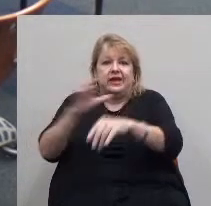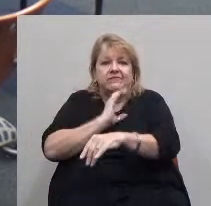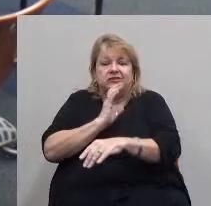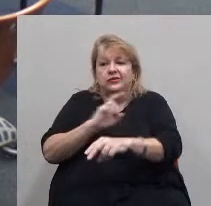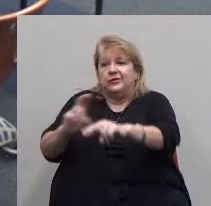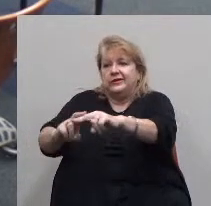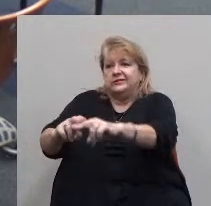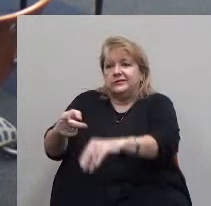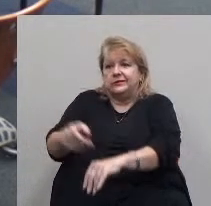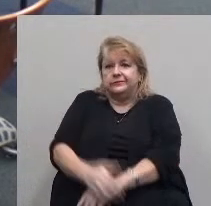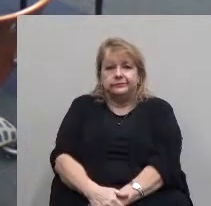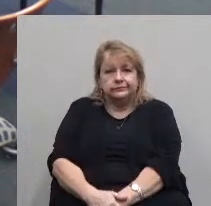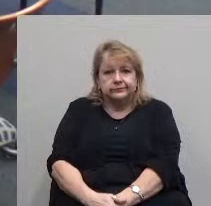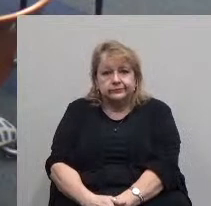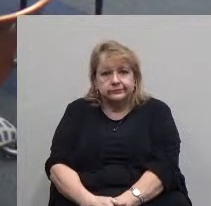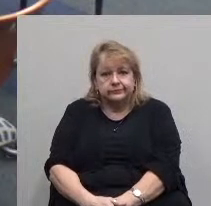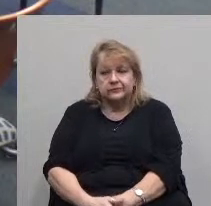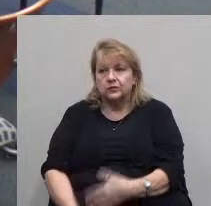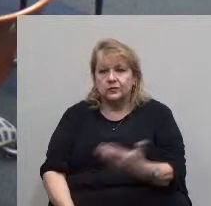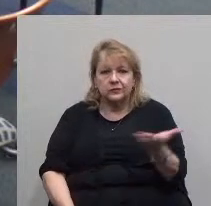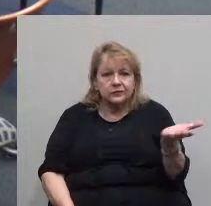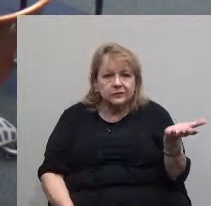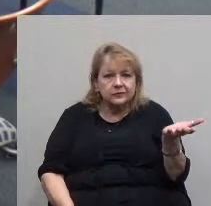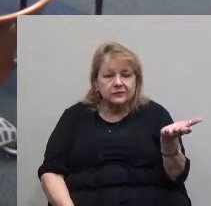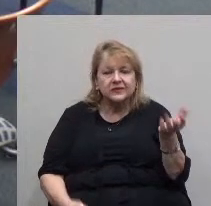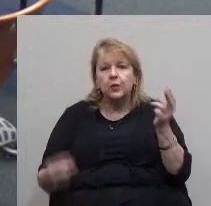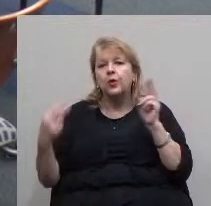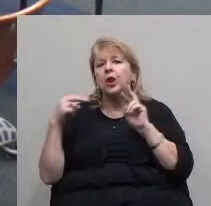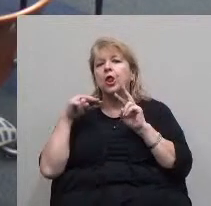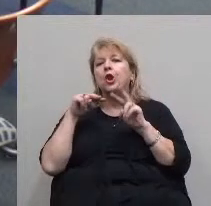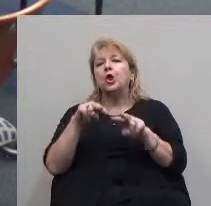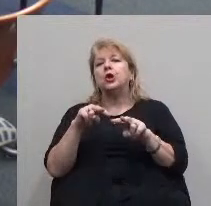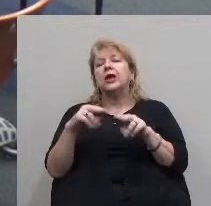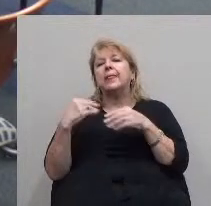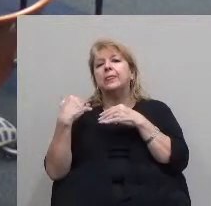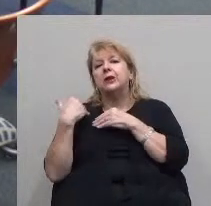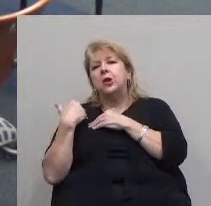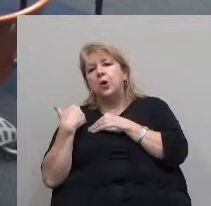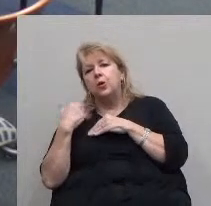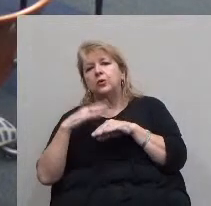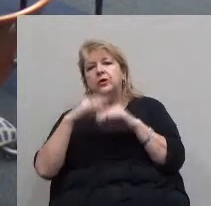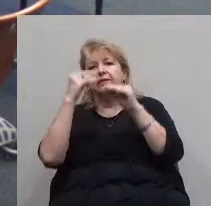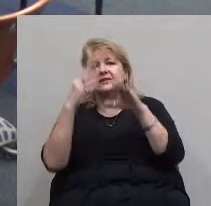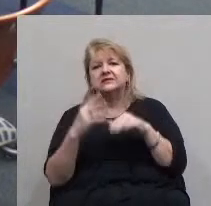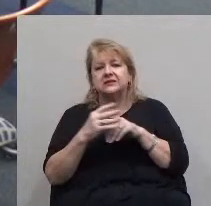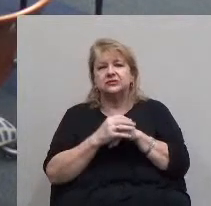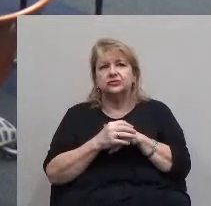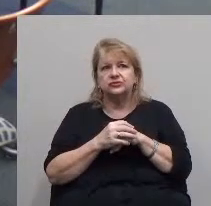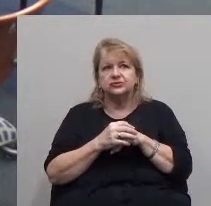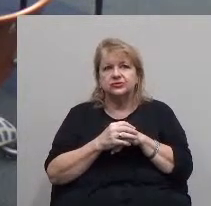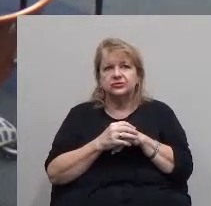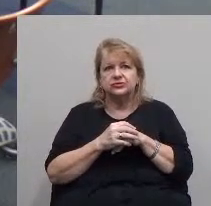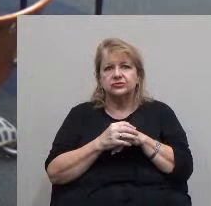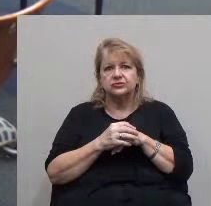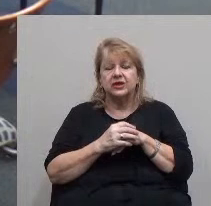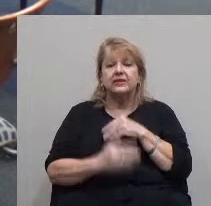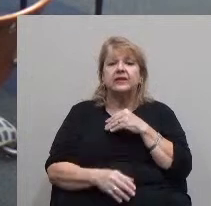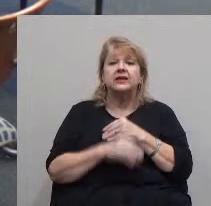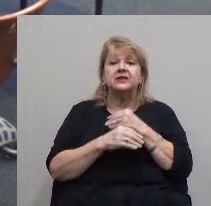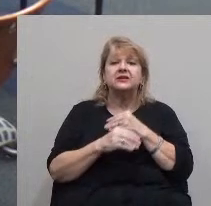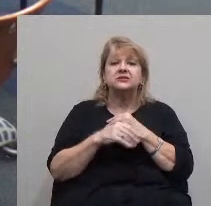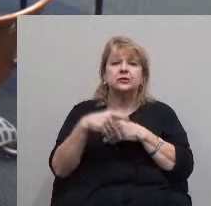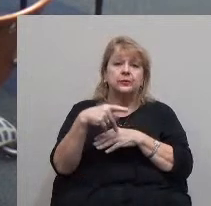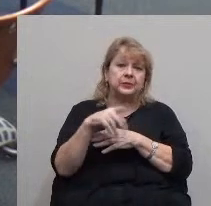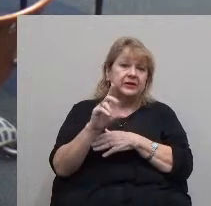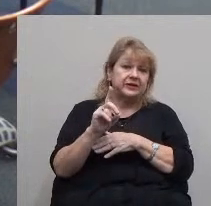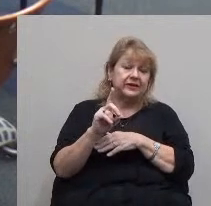this issue, are we looking at the load that we have on the teachers? And, you know, particularly given, you know, the additional PD